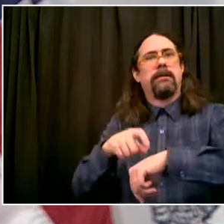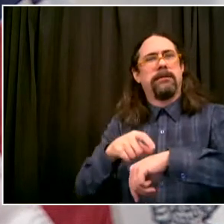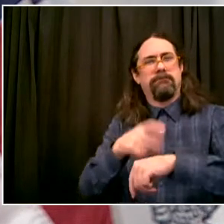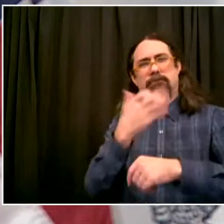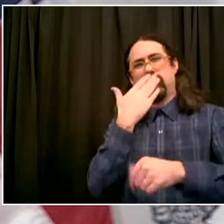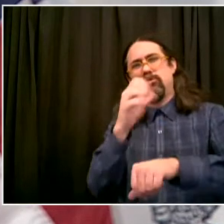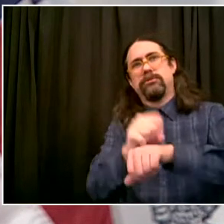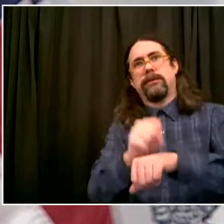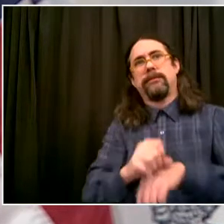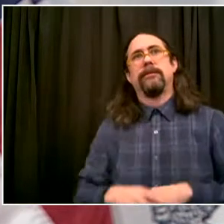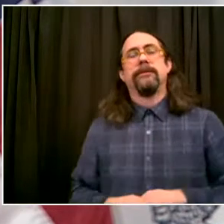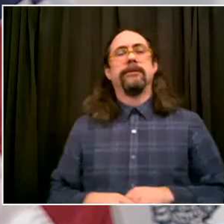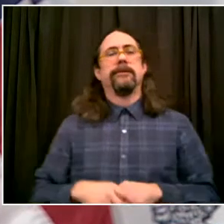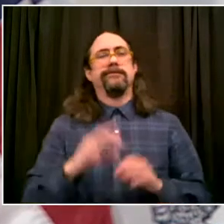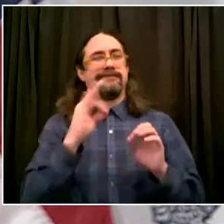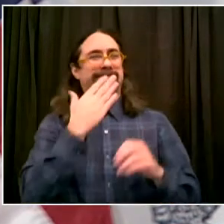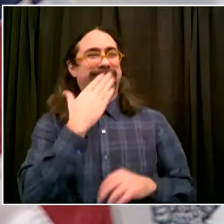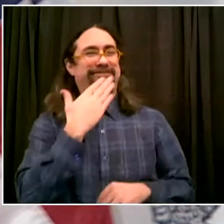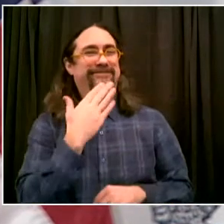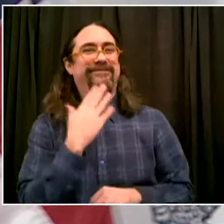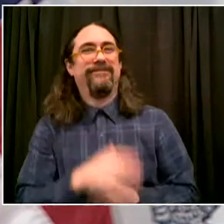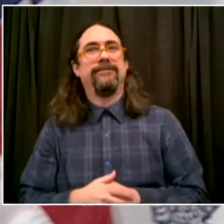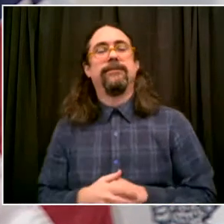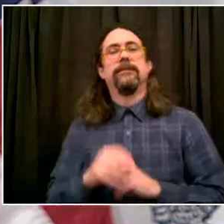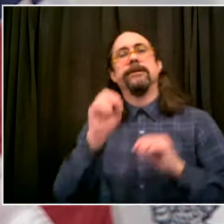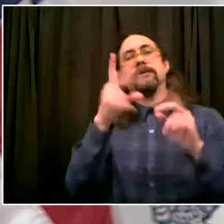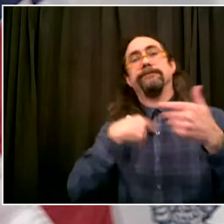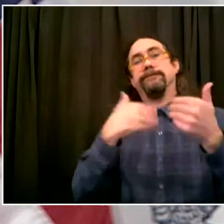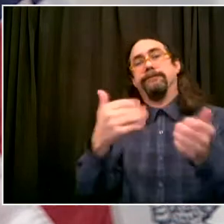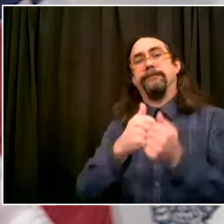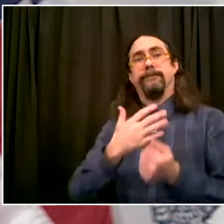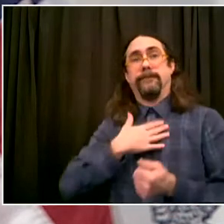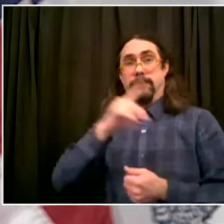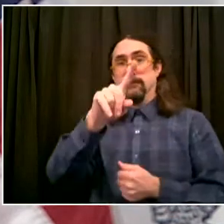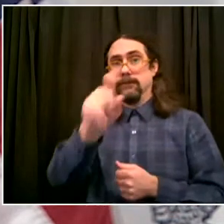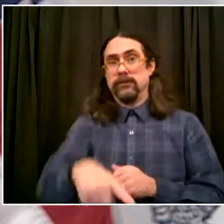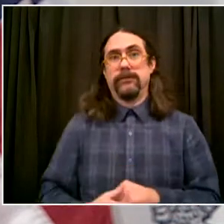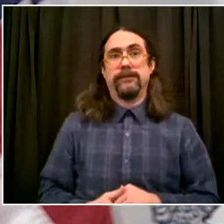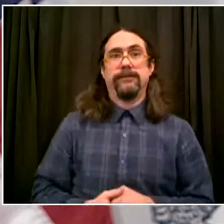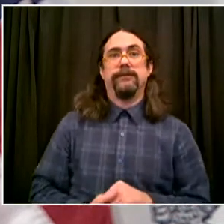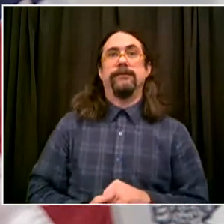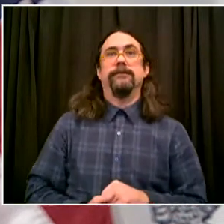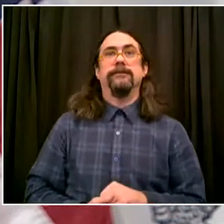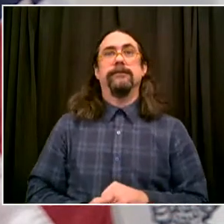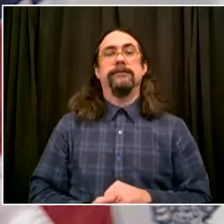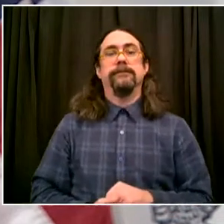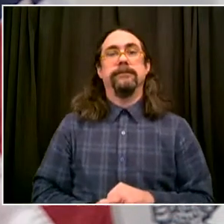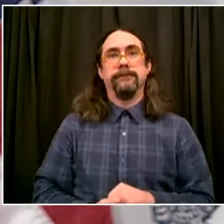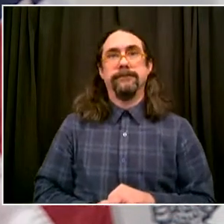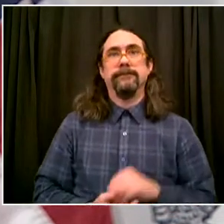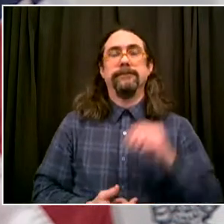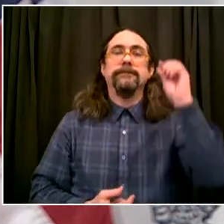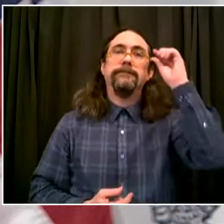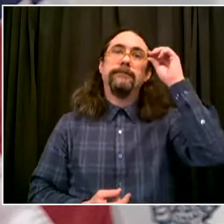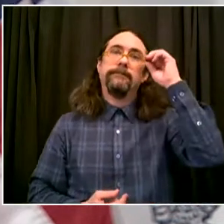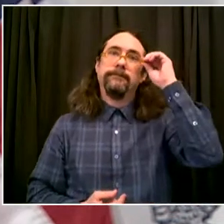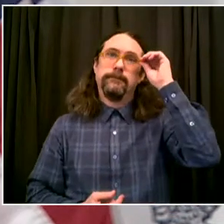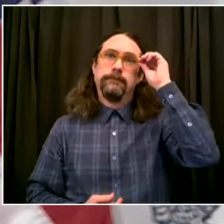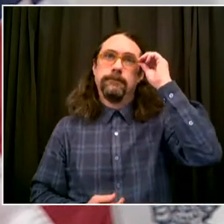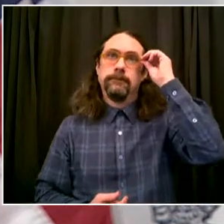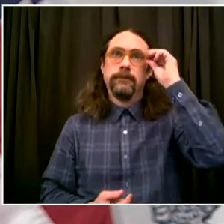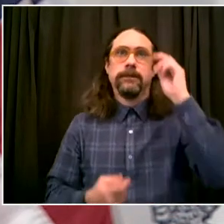of people not volunteering their ethnic or demographic